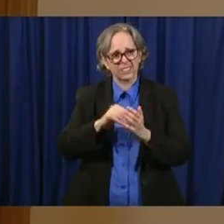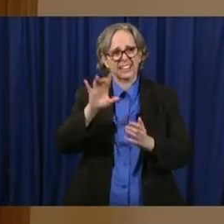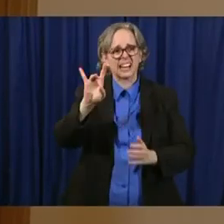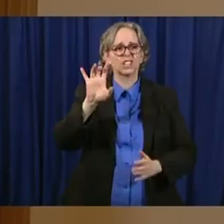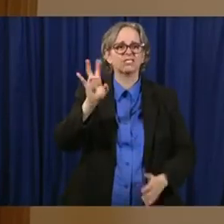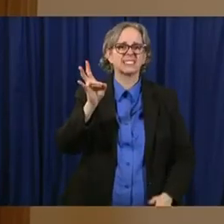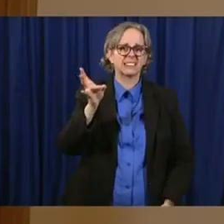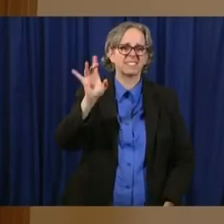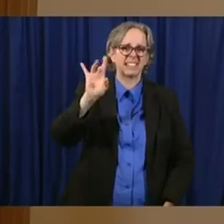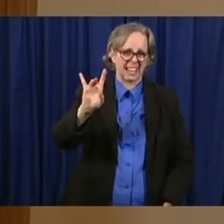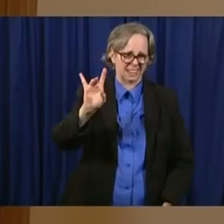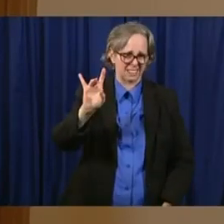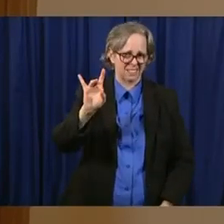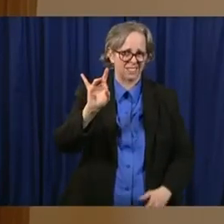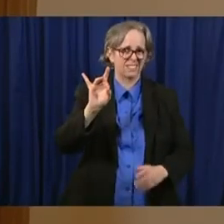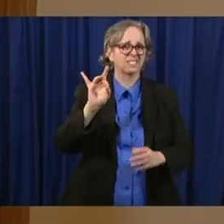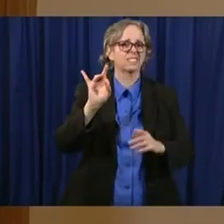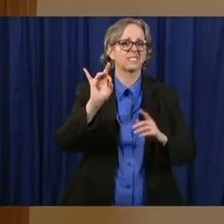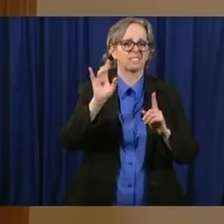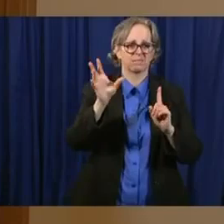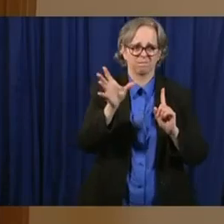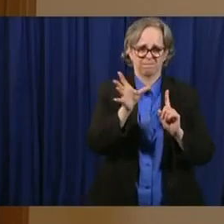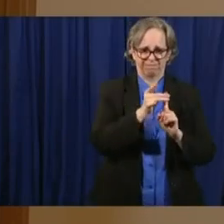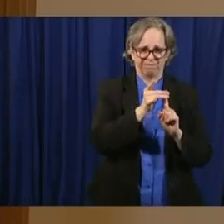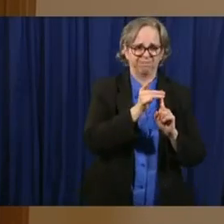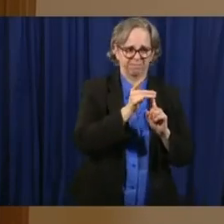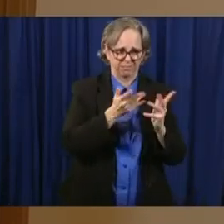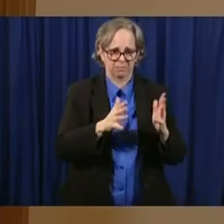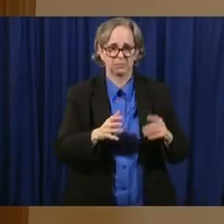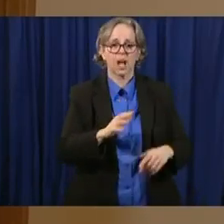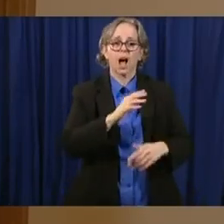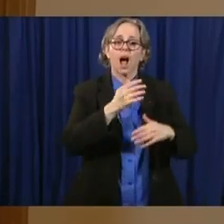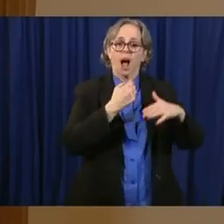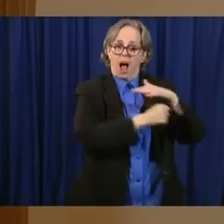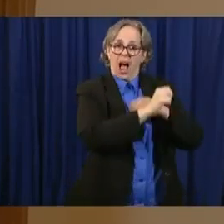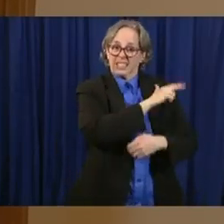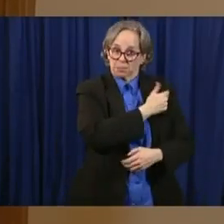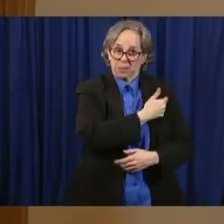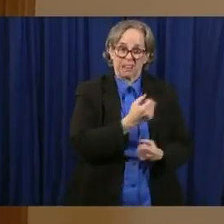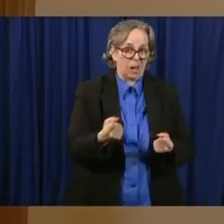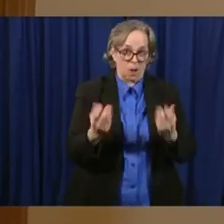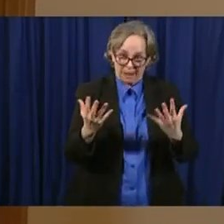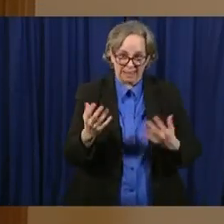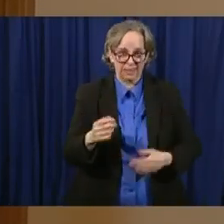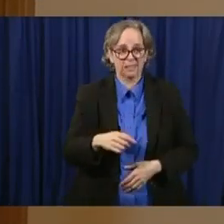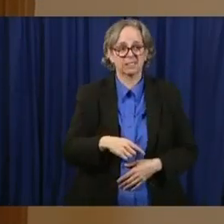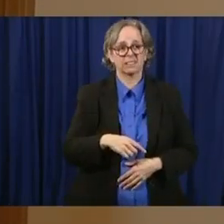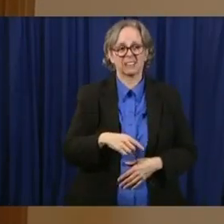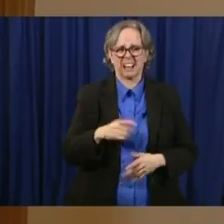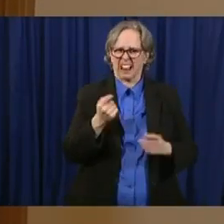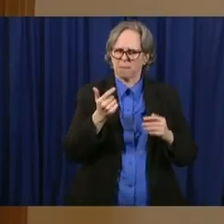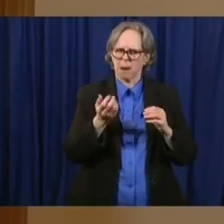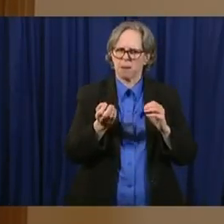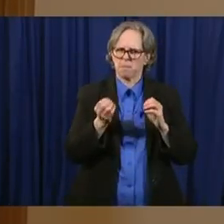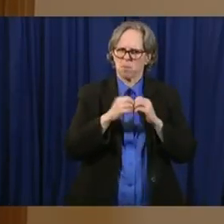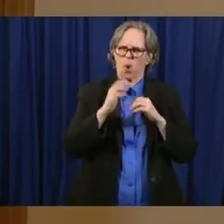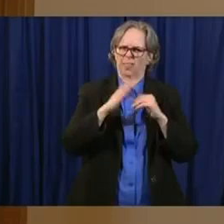5,878, and our hospitalizations are a little bit above 1,750.